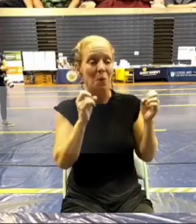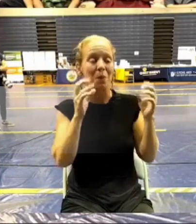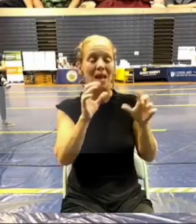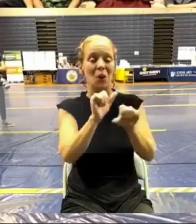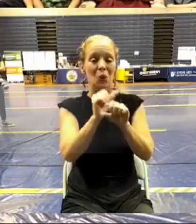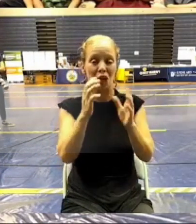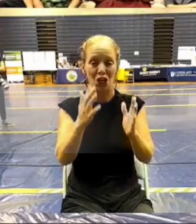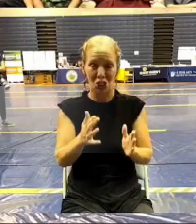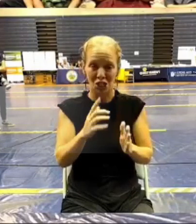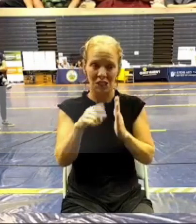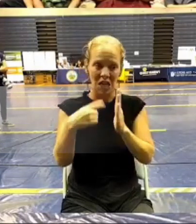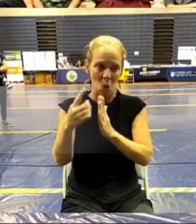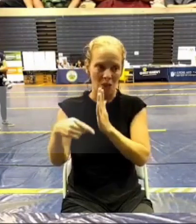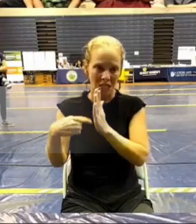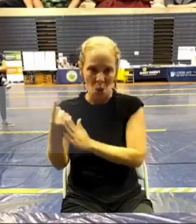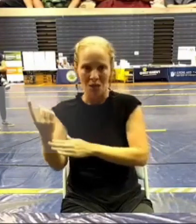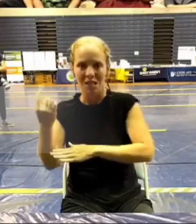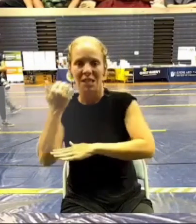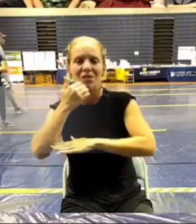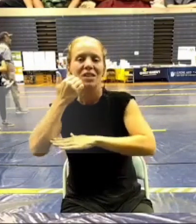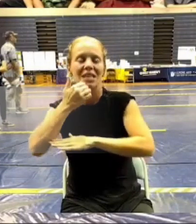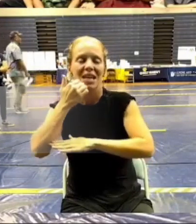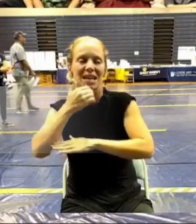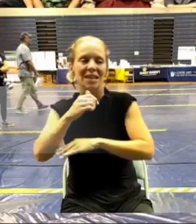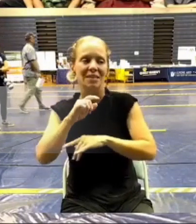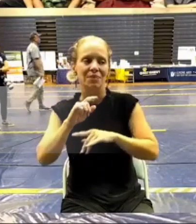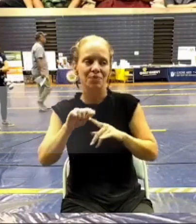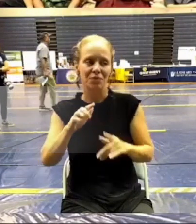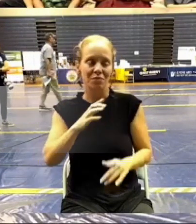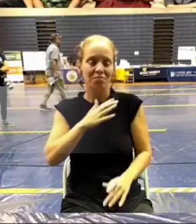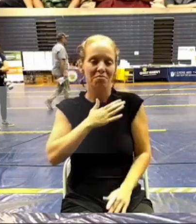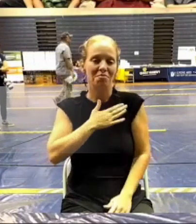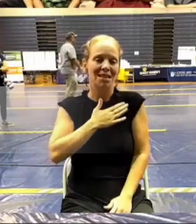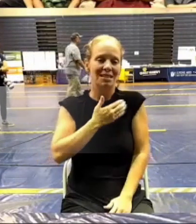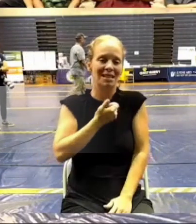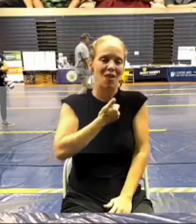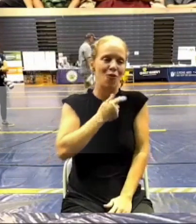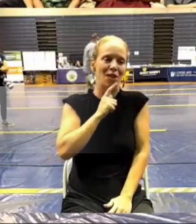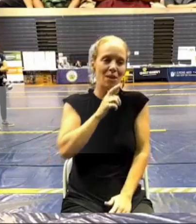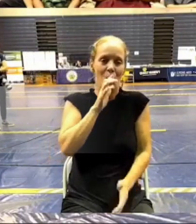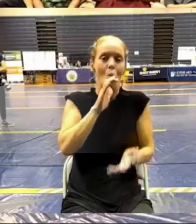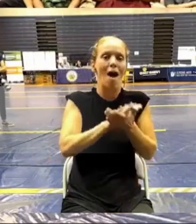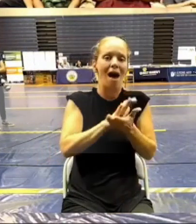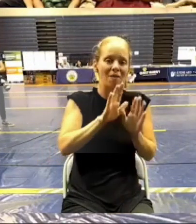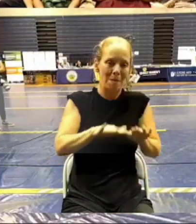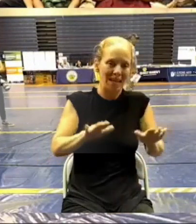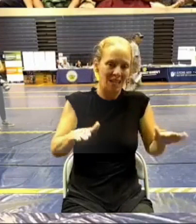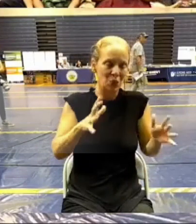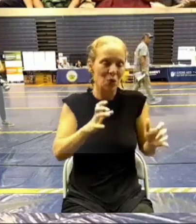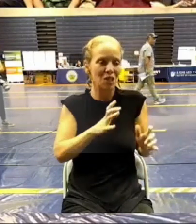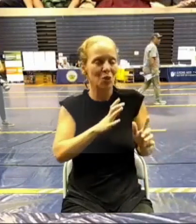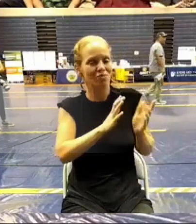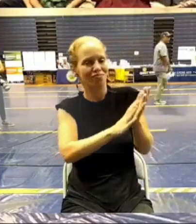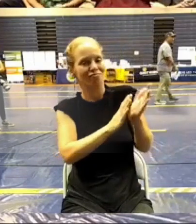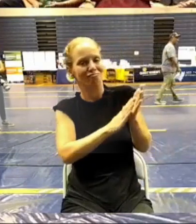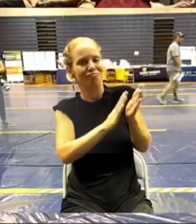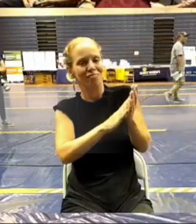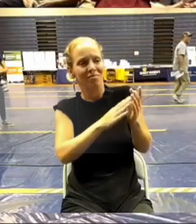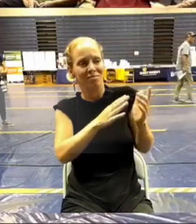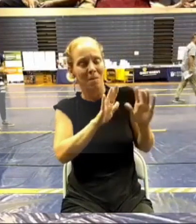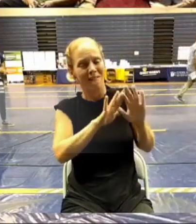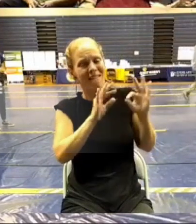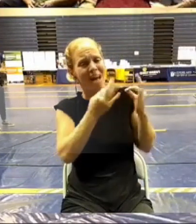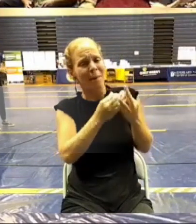hours. Me personally, I just like to give a shout out to my wife and my kids. They have been